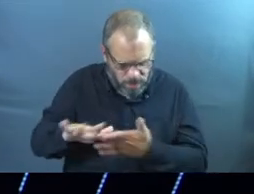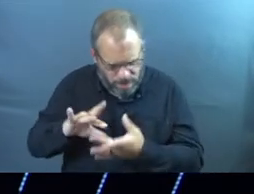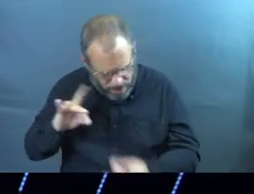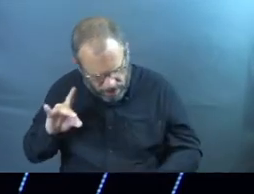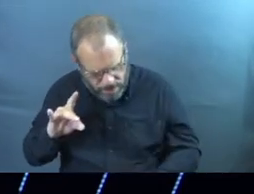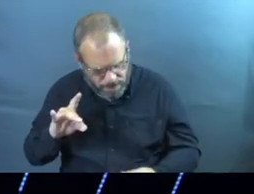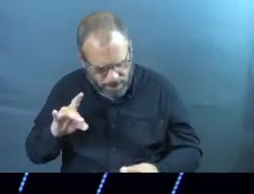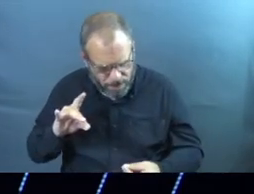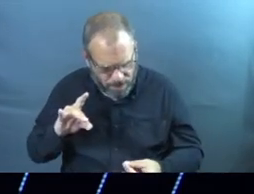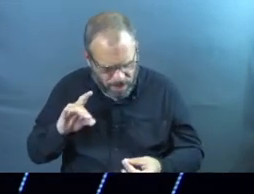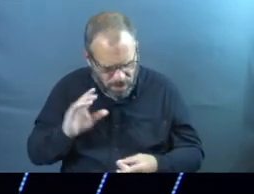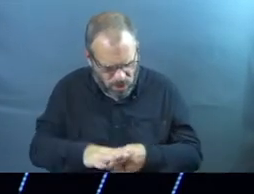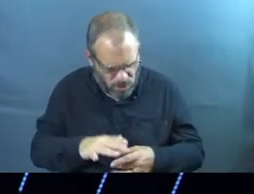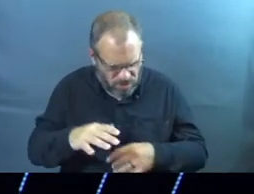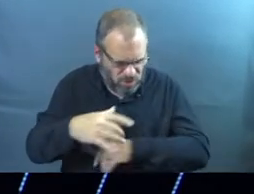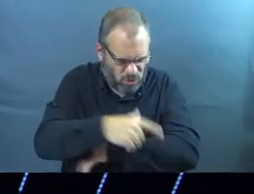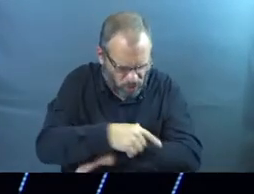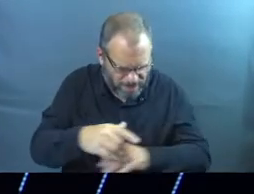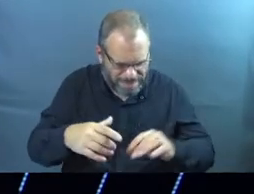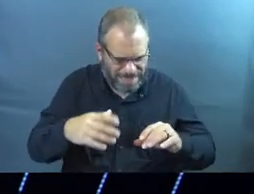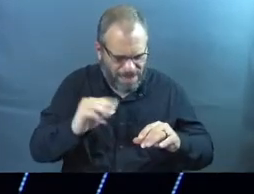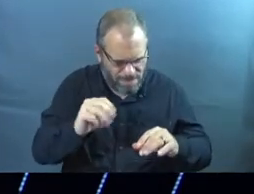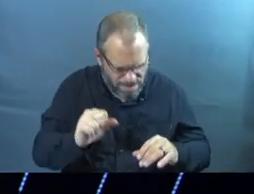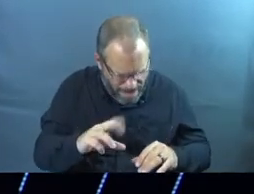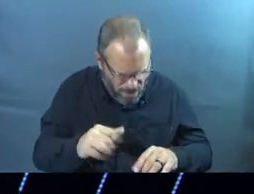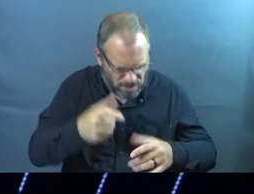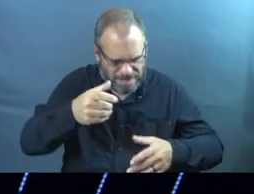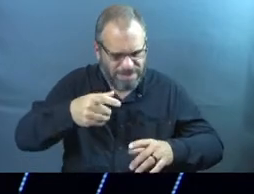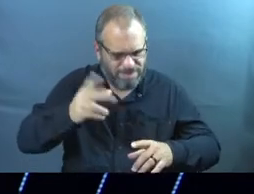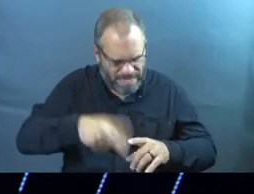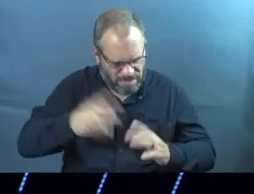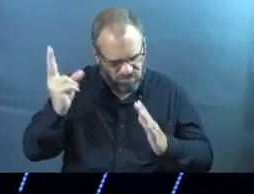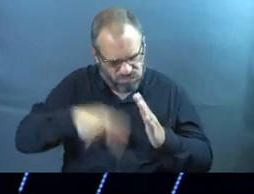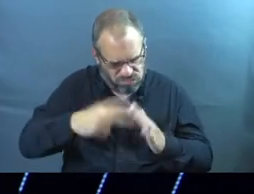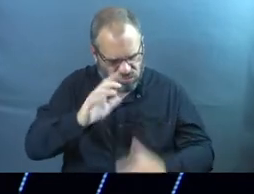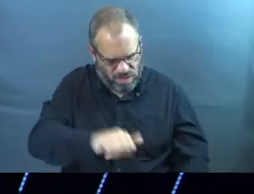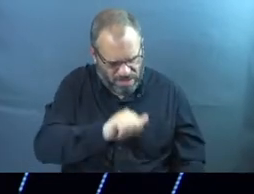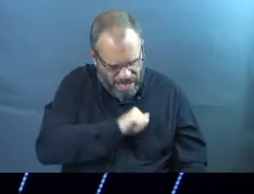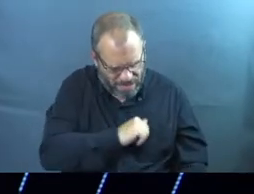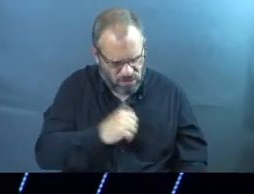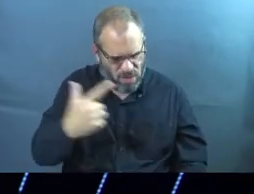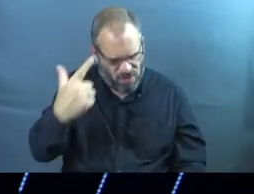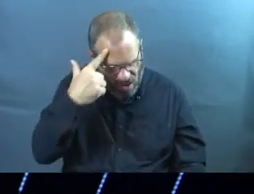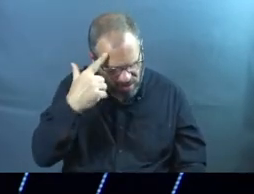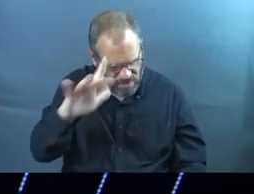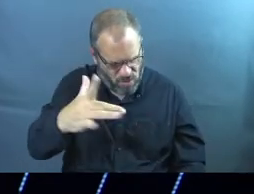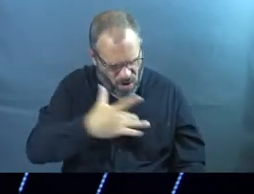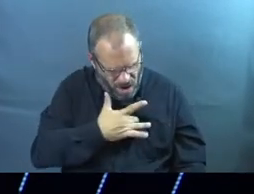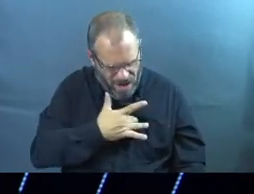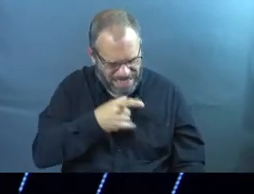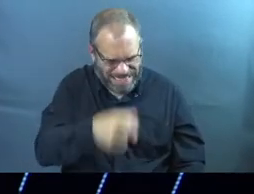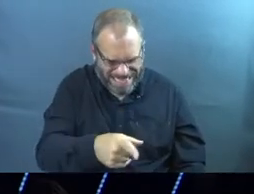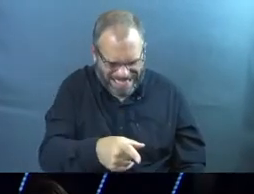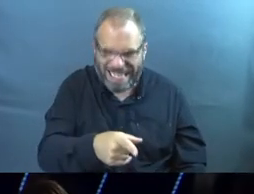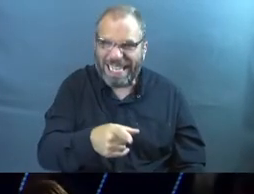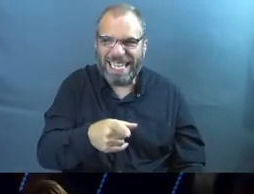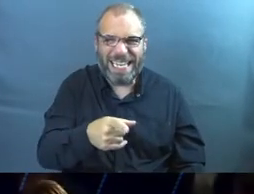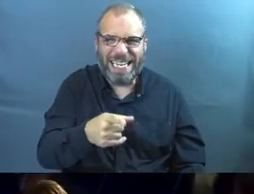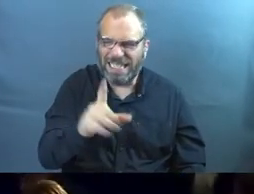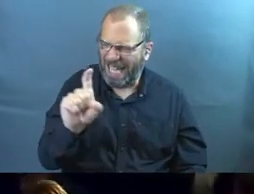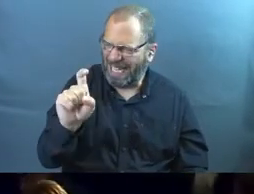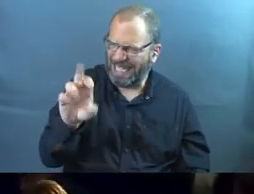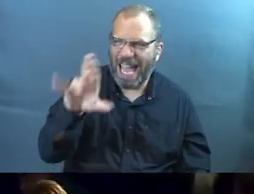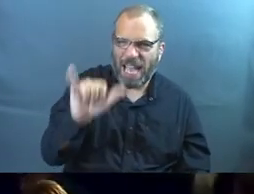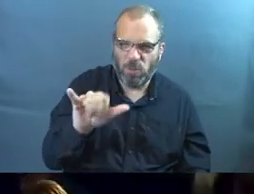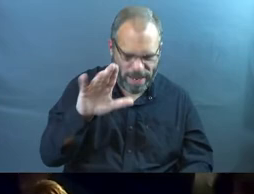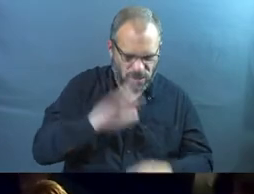and spirit, your joints and your marrow. It judges the thoughts and the attitudes of your heart. It is an X-ray